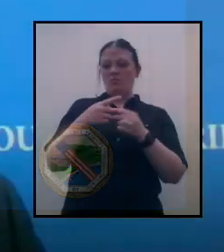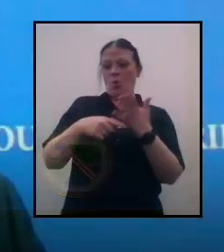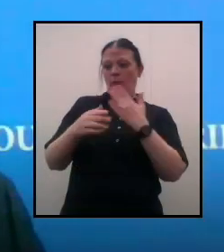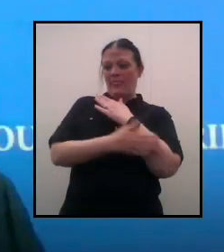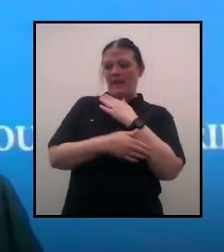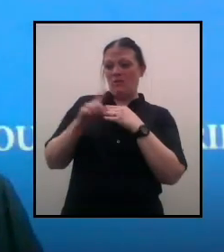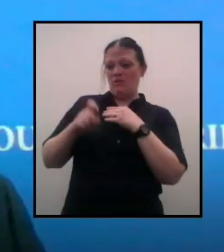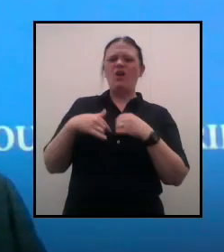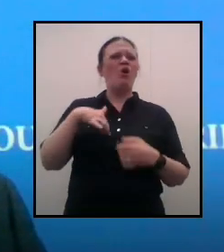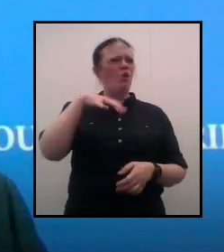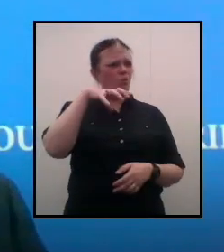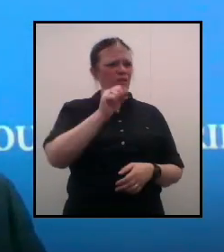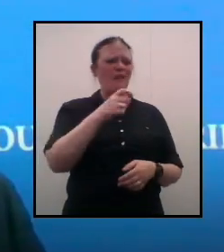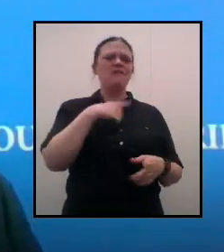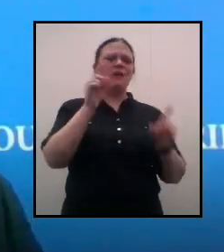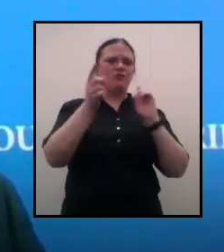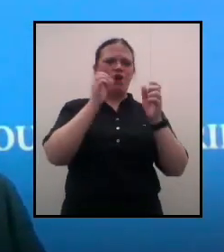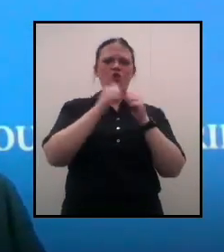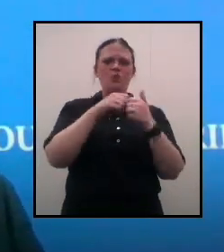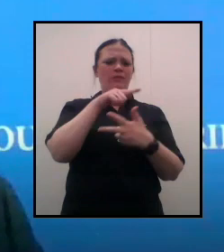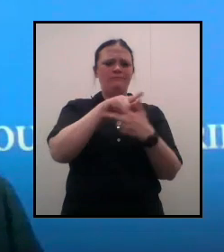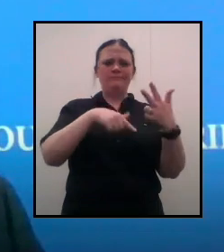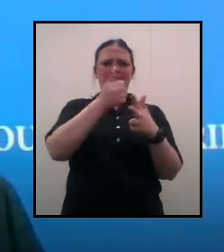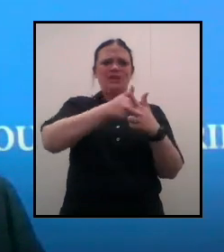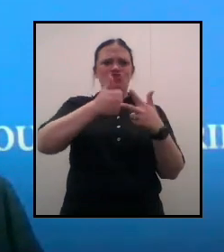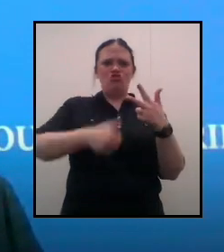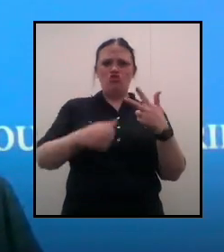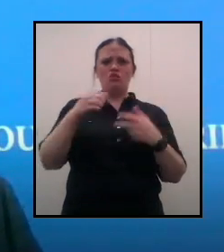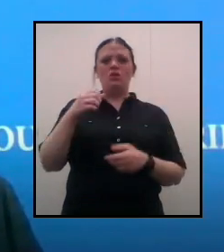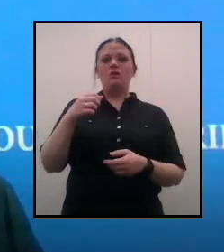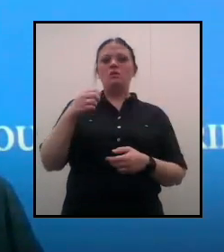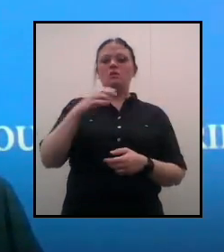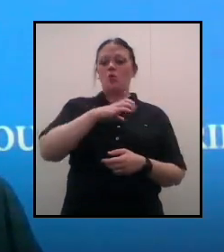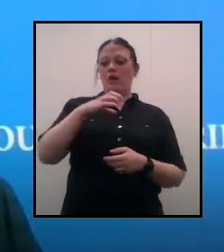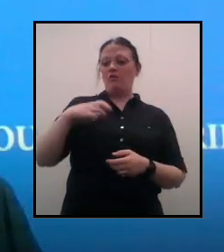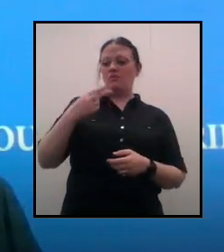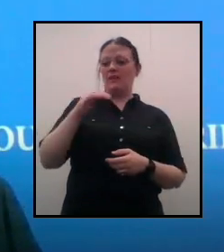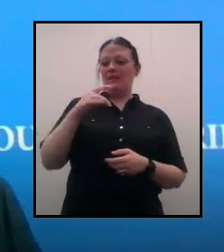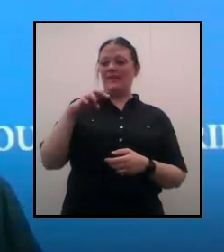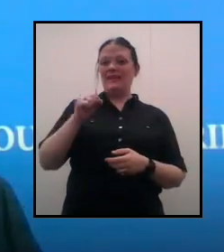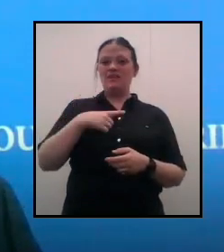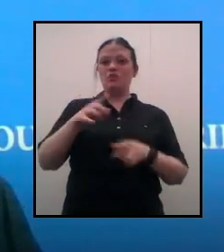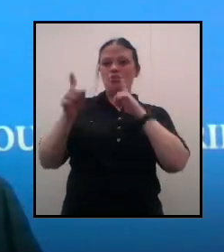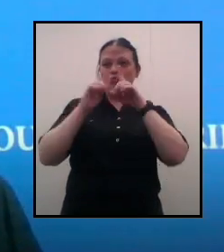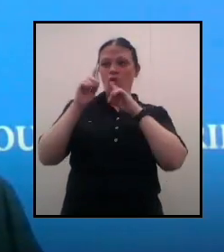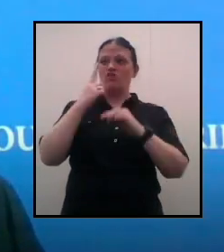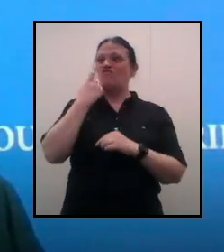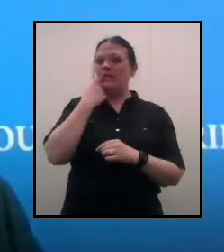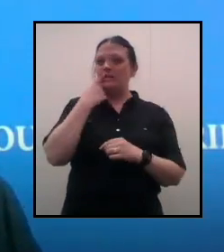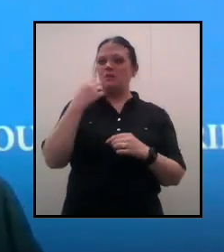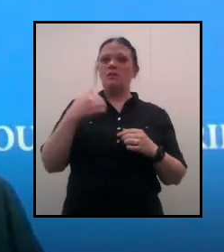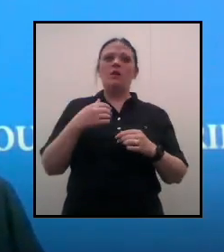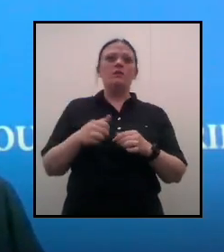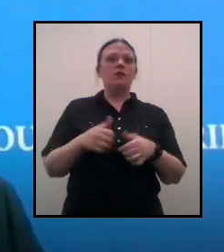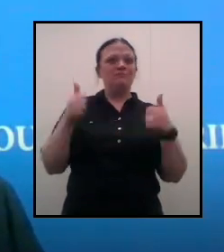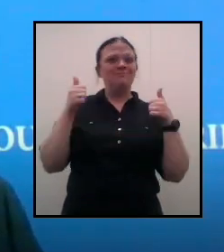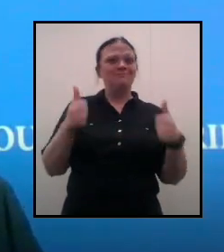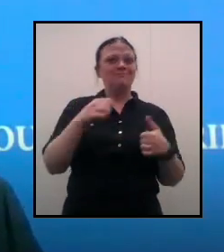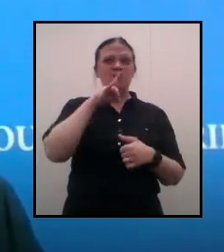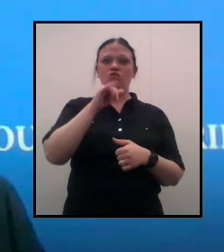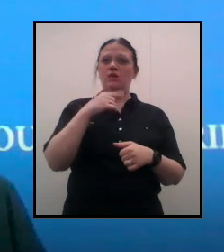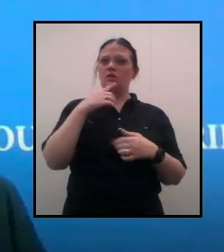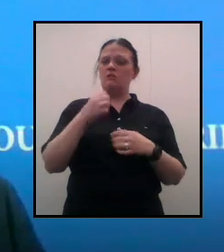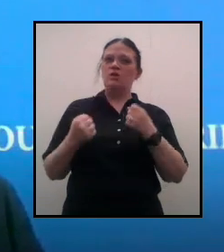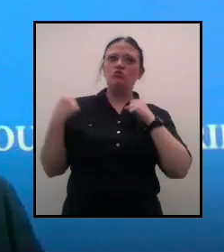I certainly have talked to each of them. Congressman Higgins and I were talking just recently. I give him a huge shout out because he's really been a